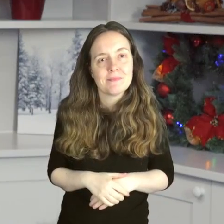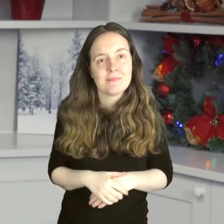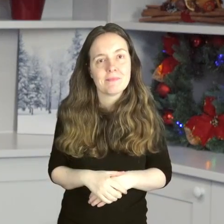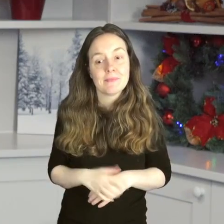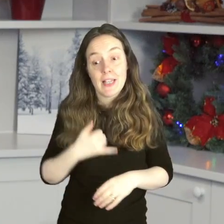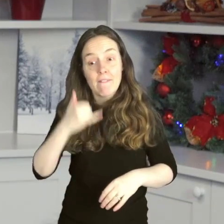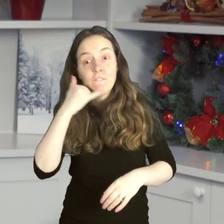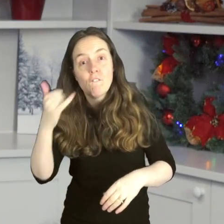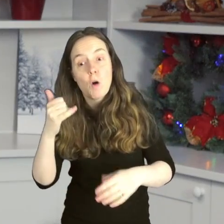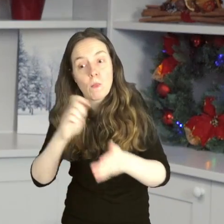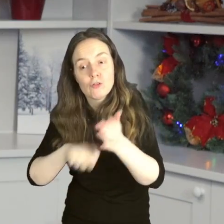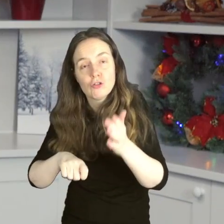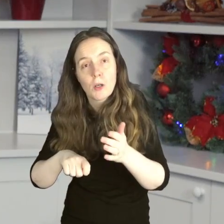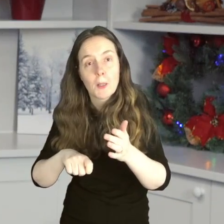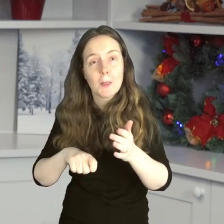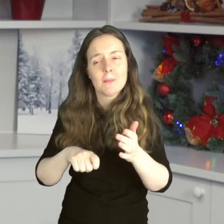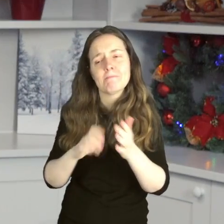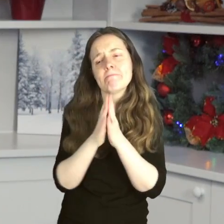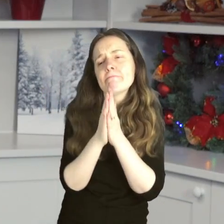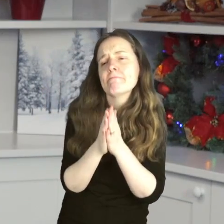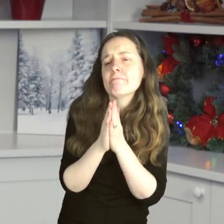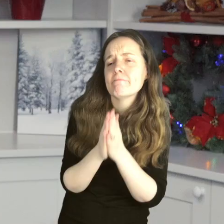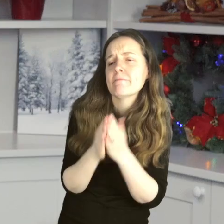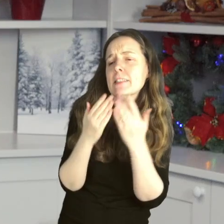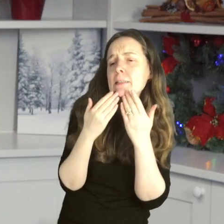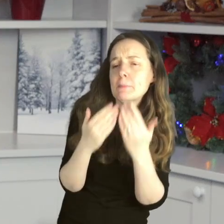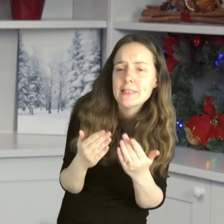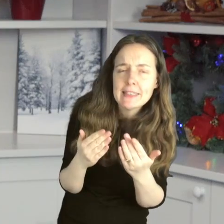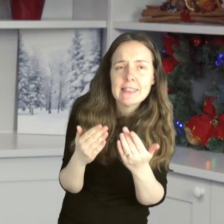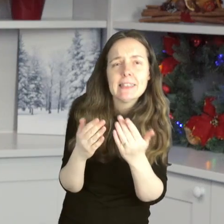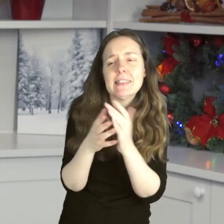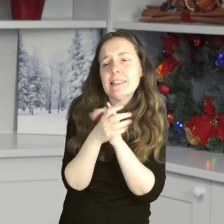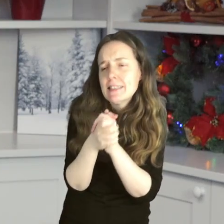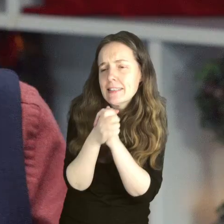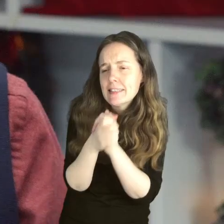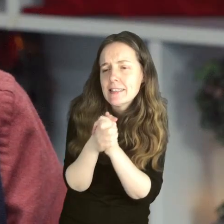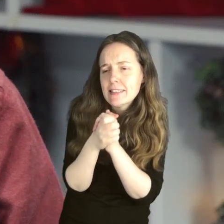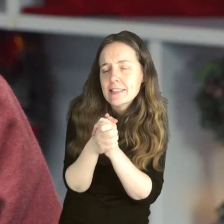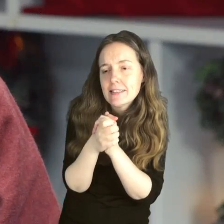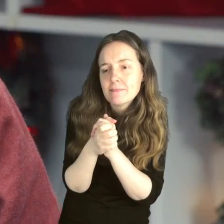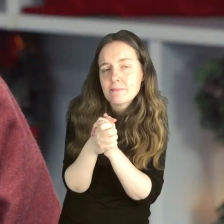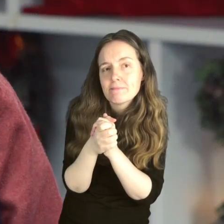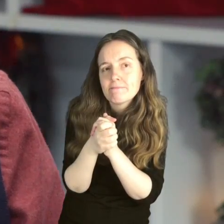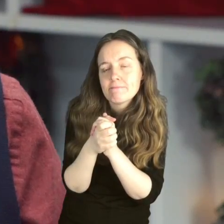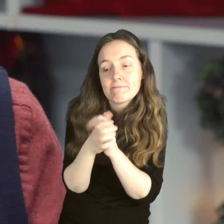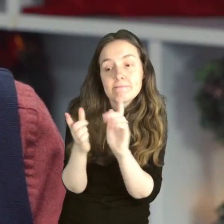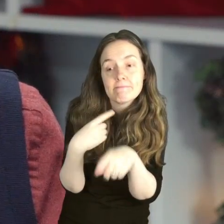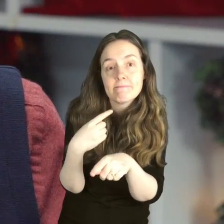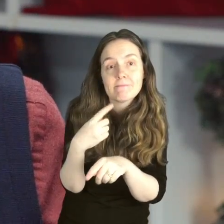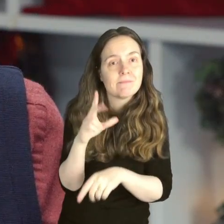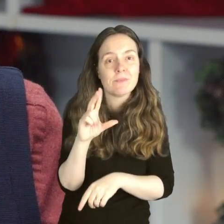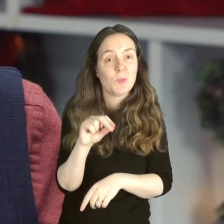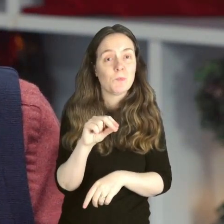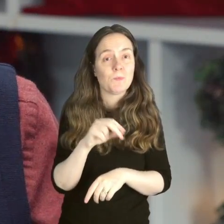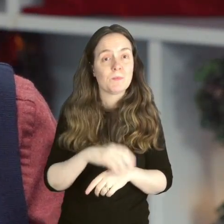I rang them, I appealed, I begged, and they said, no,